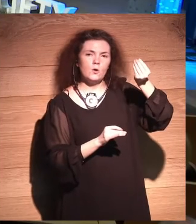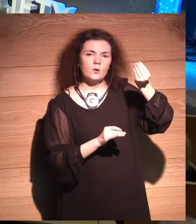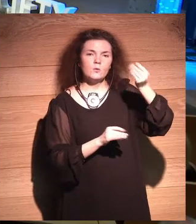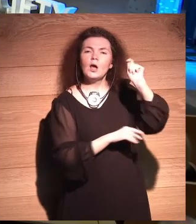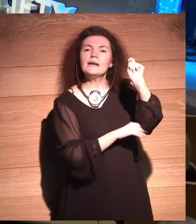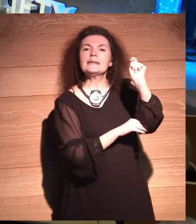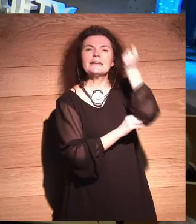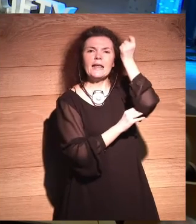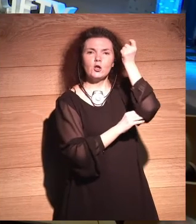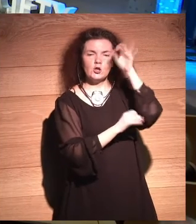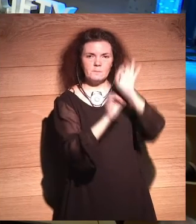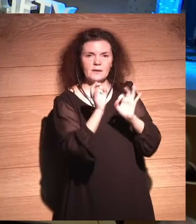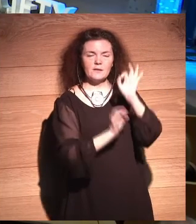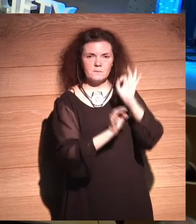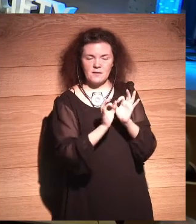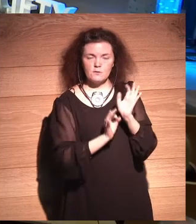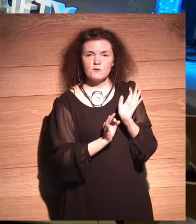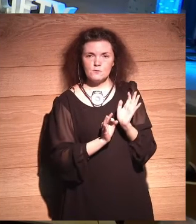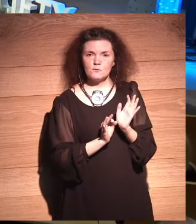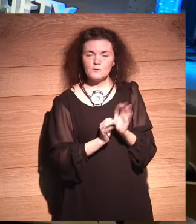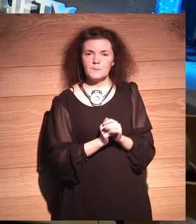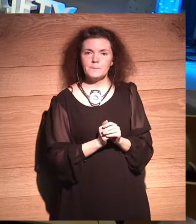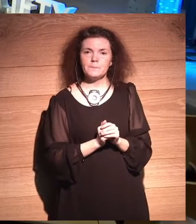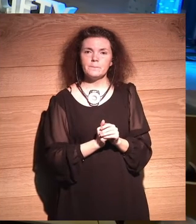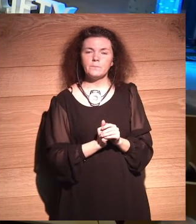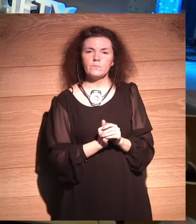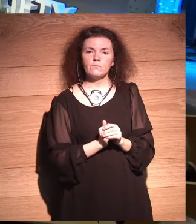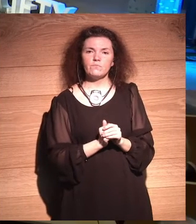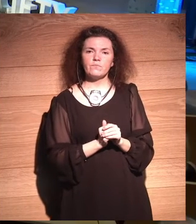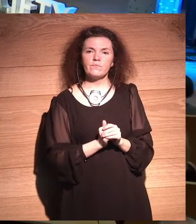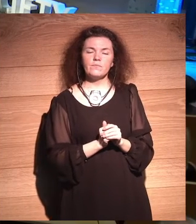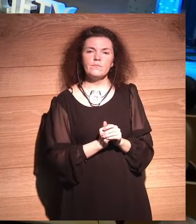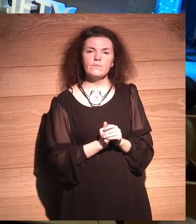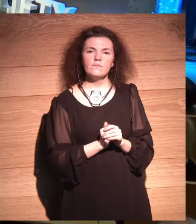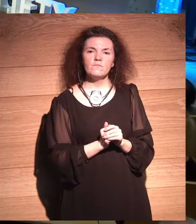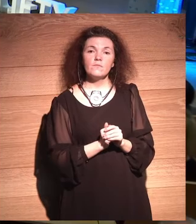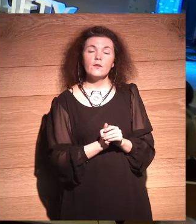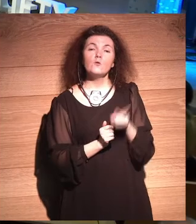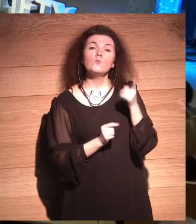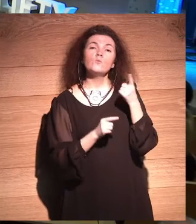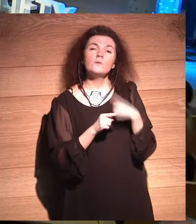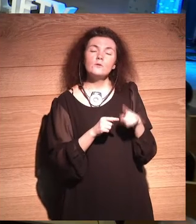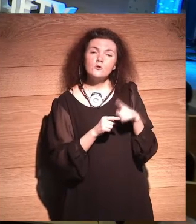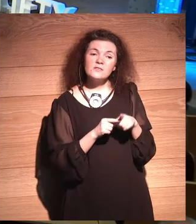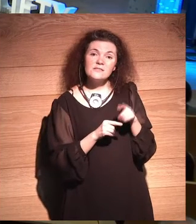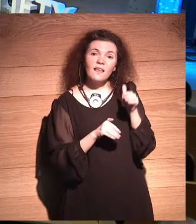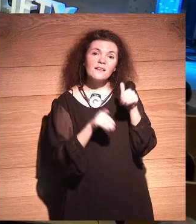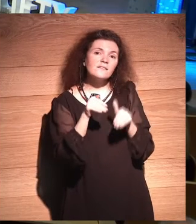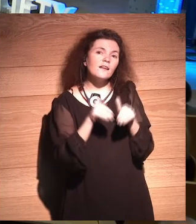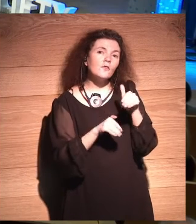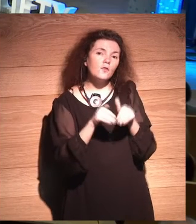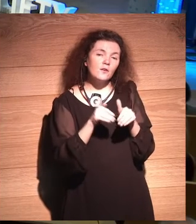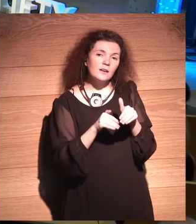greatest benefits, if there are any, to the Trump presidency, is that he's gotten so many people so angry that they're participating